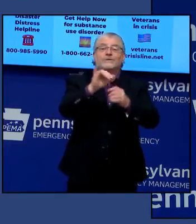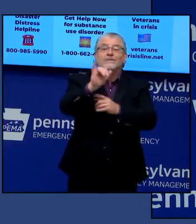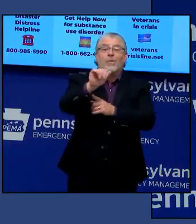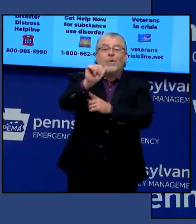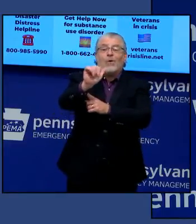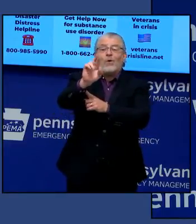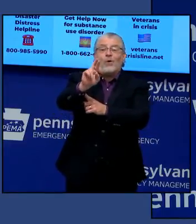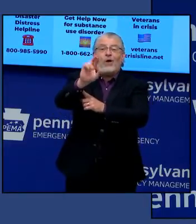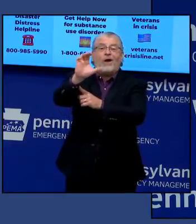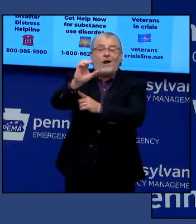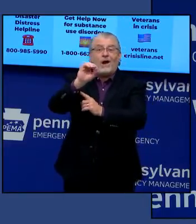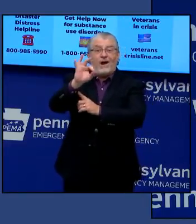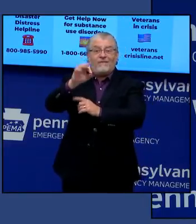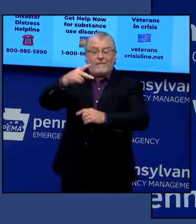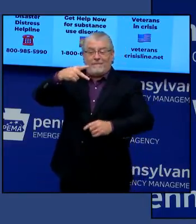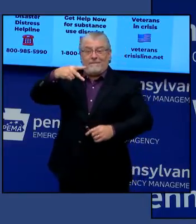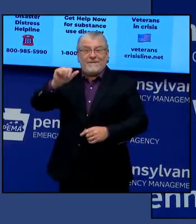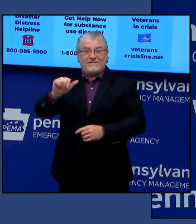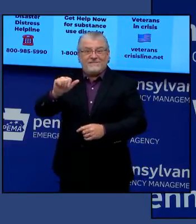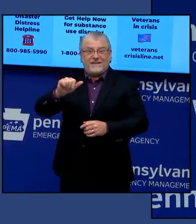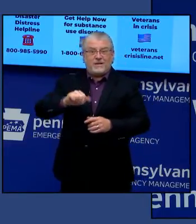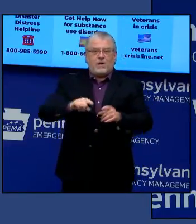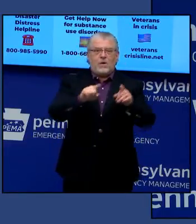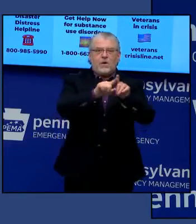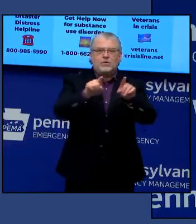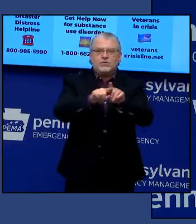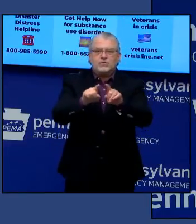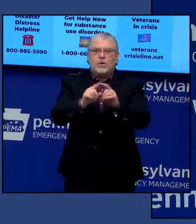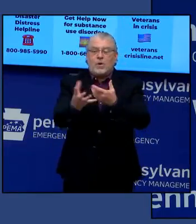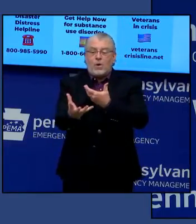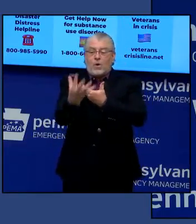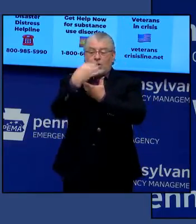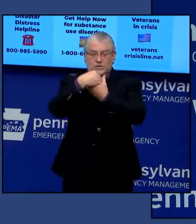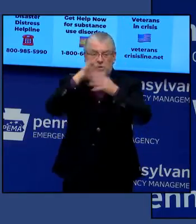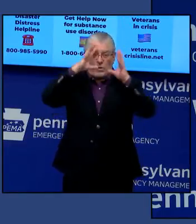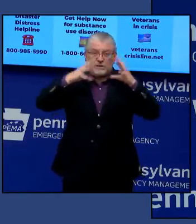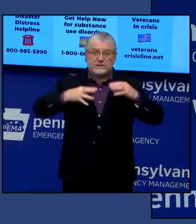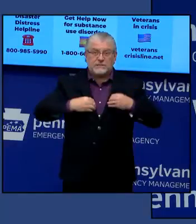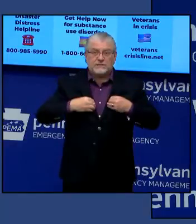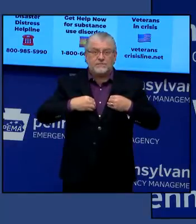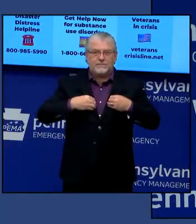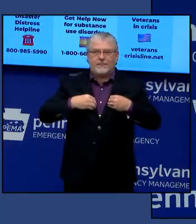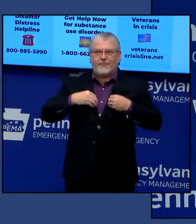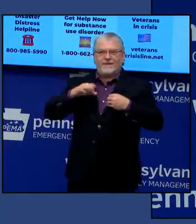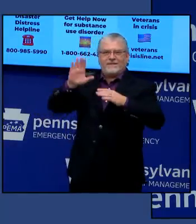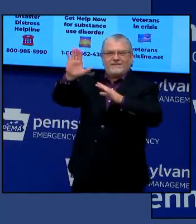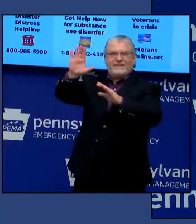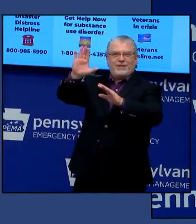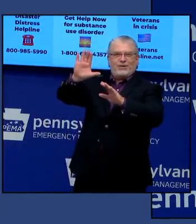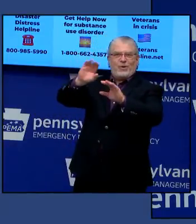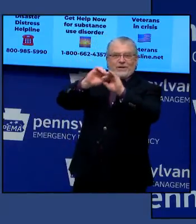Society of Pennsylvania have recommended some steps for these impacted families.